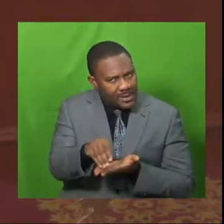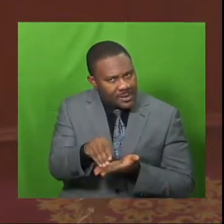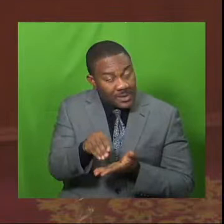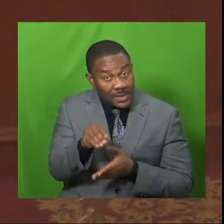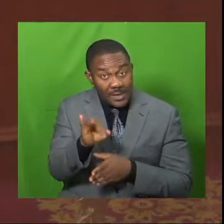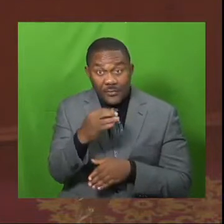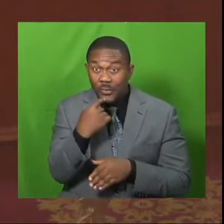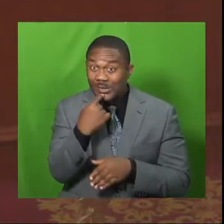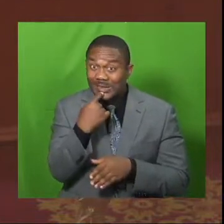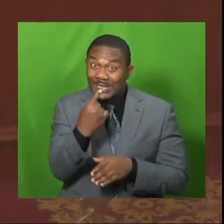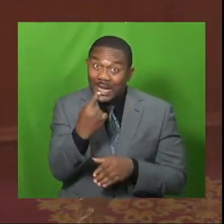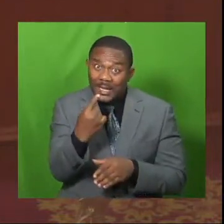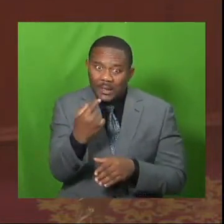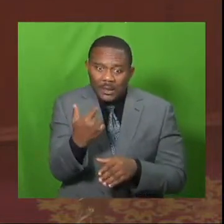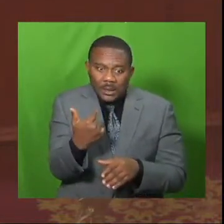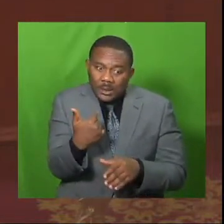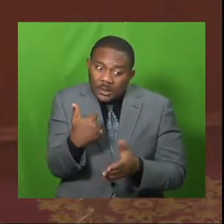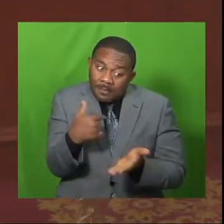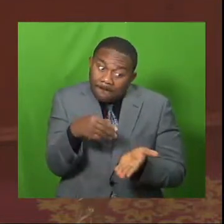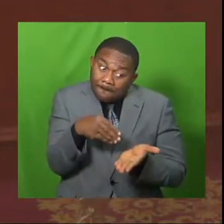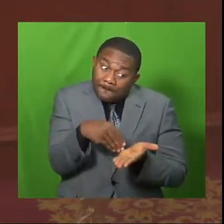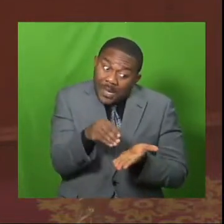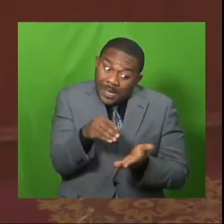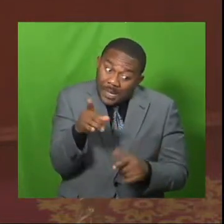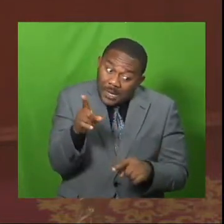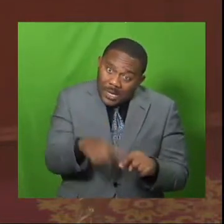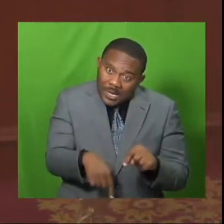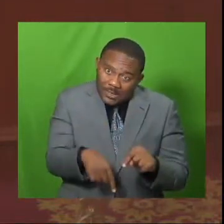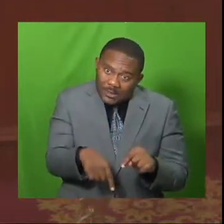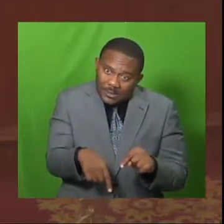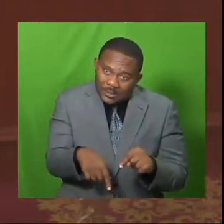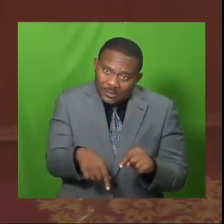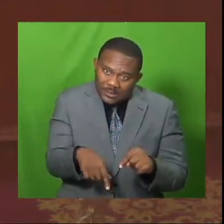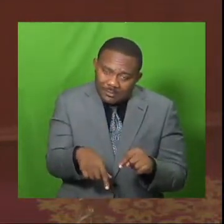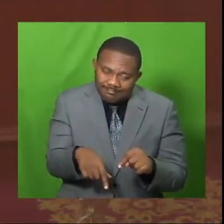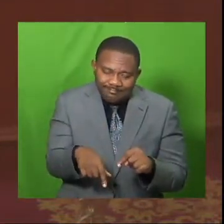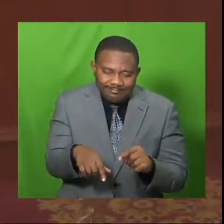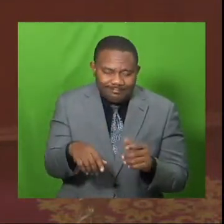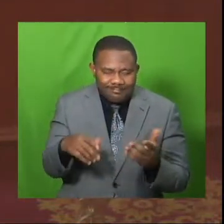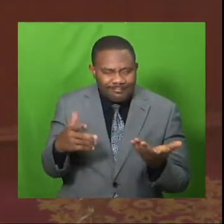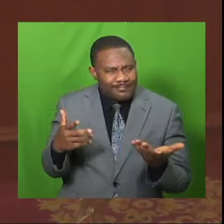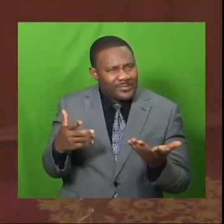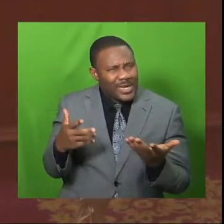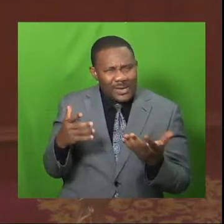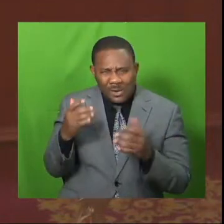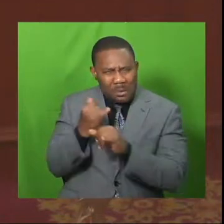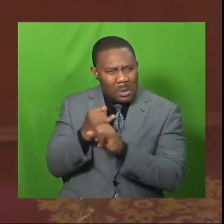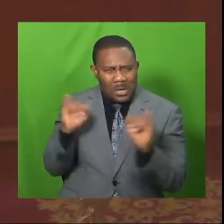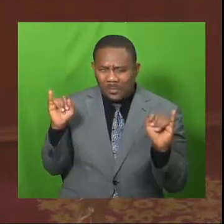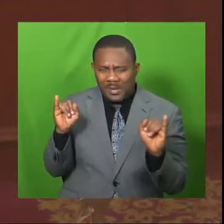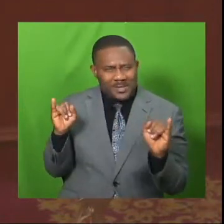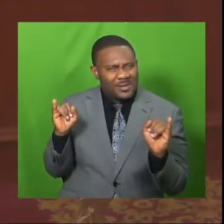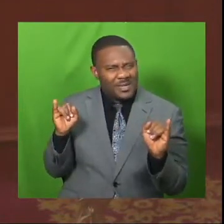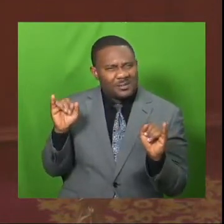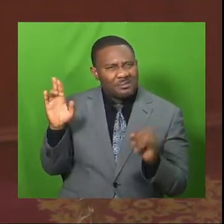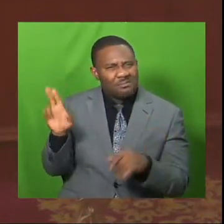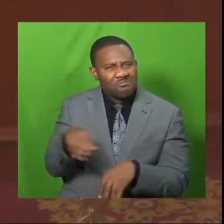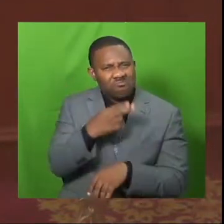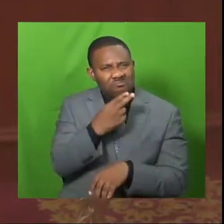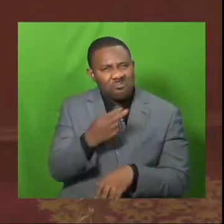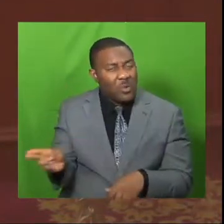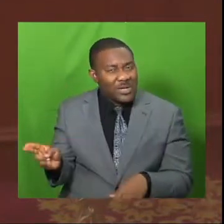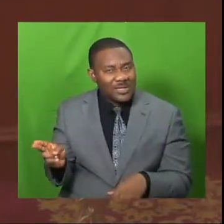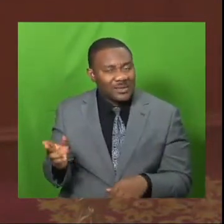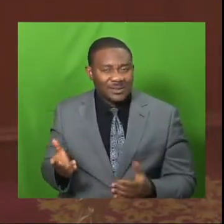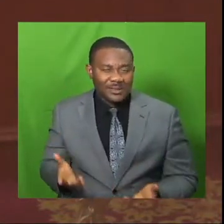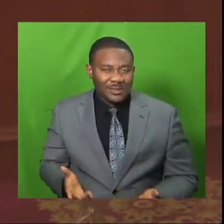say you cannot pay, you become a country of straw, and your sovereignty means nothing to the investor. And that is where we